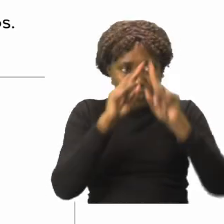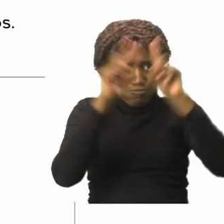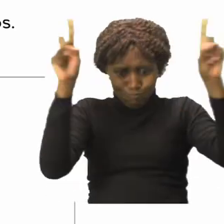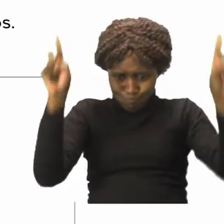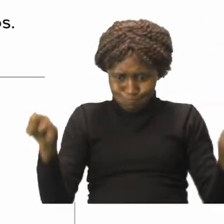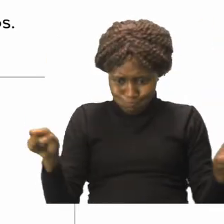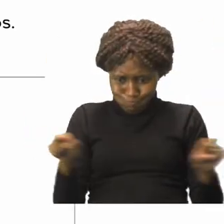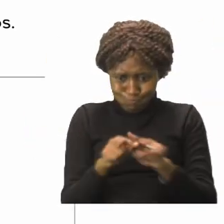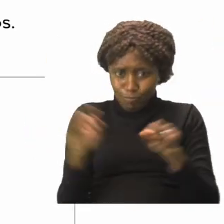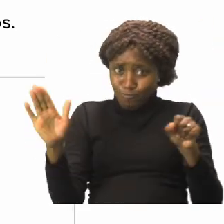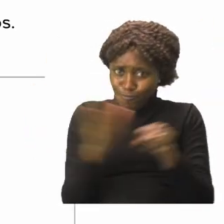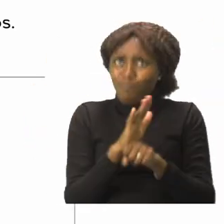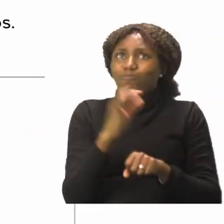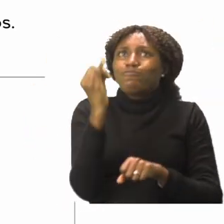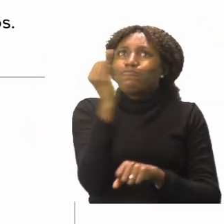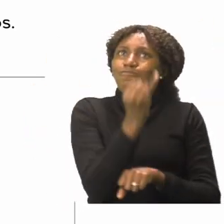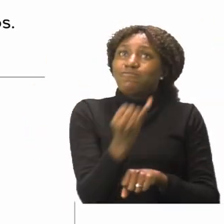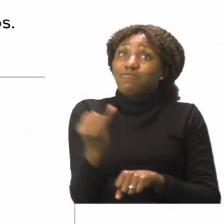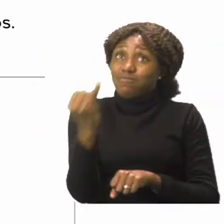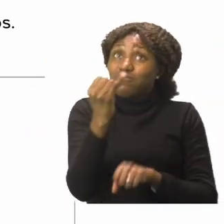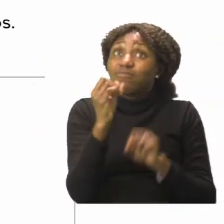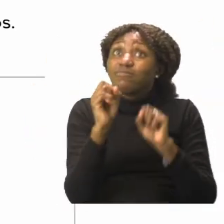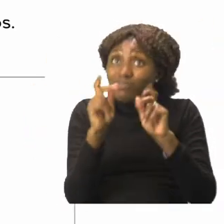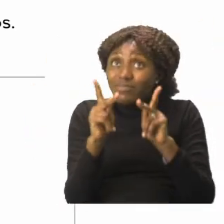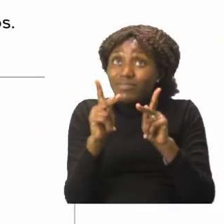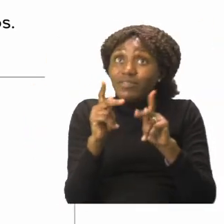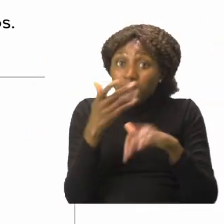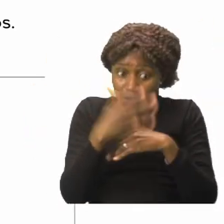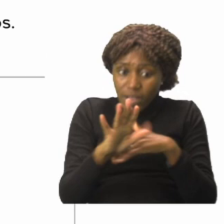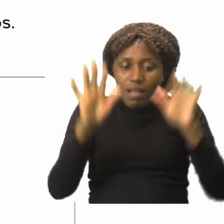And don't forget to color when you're done as well.